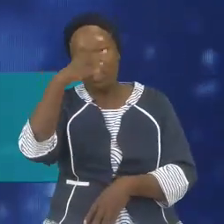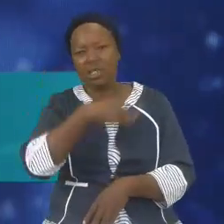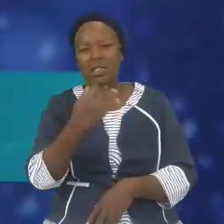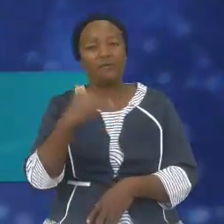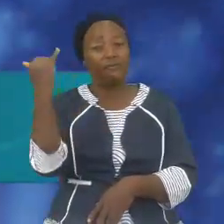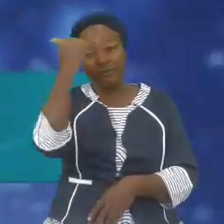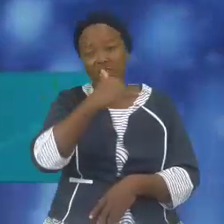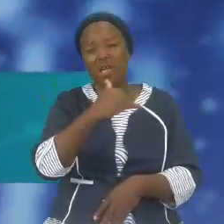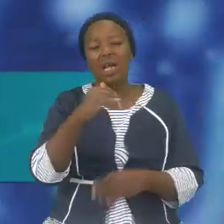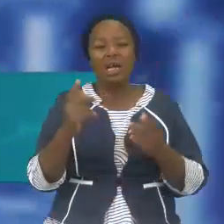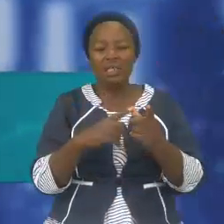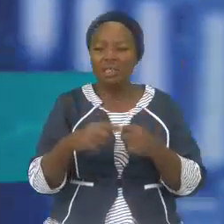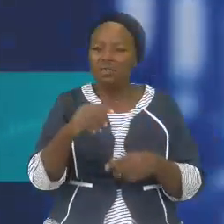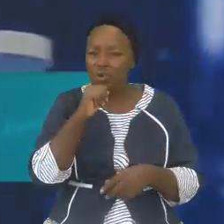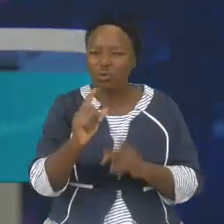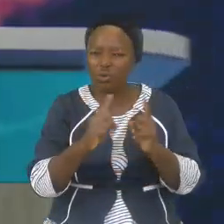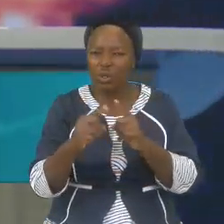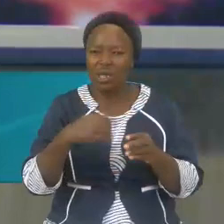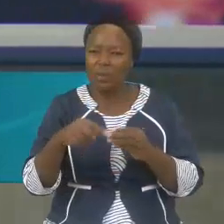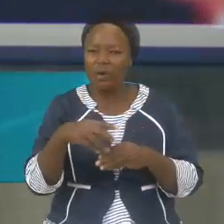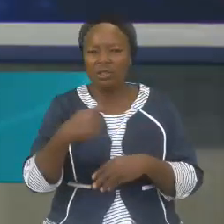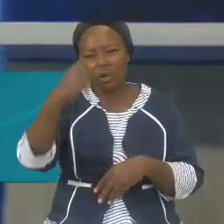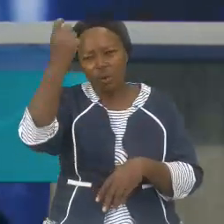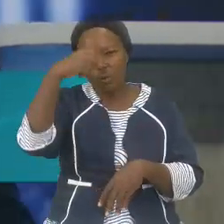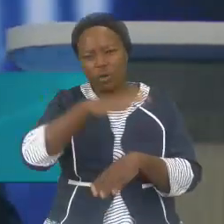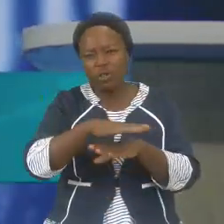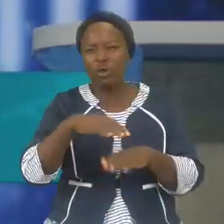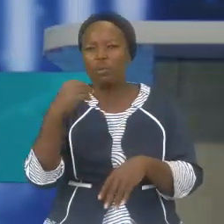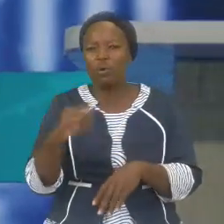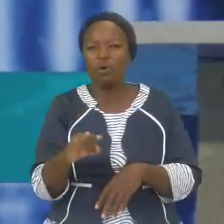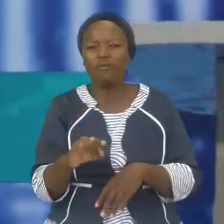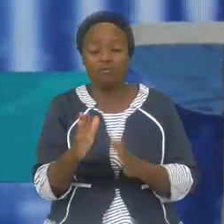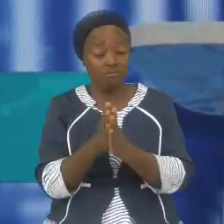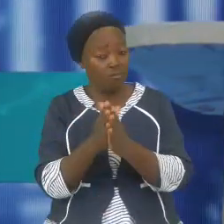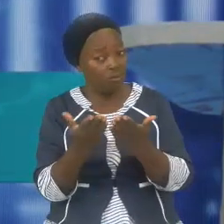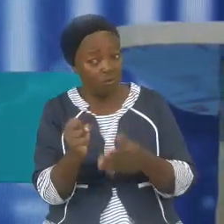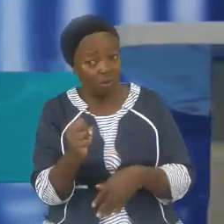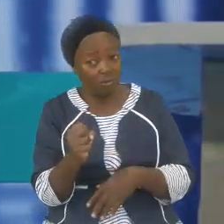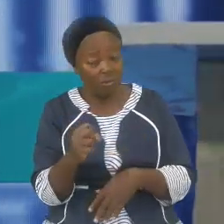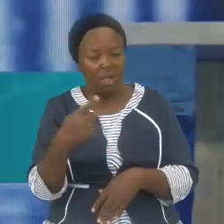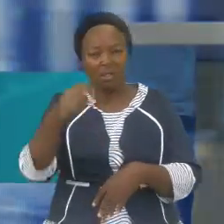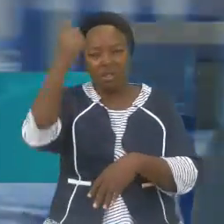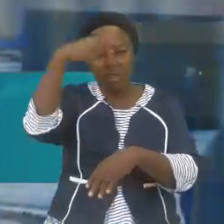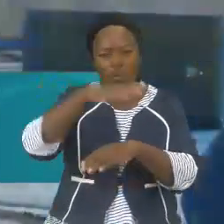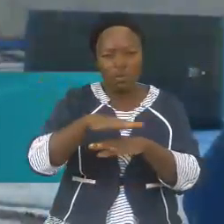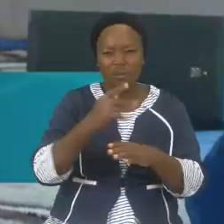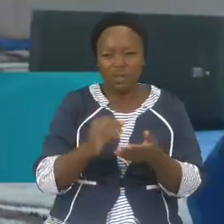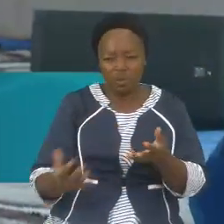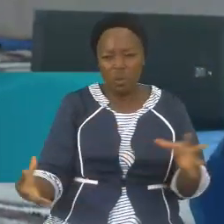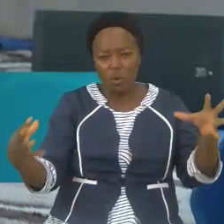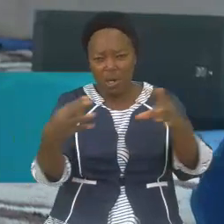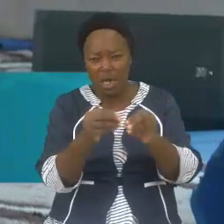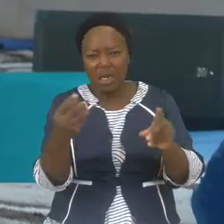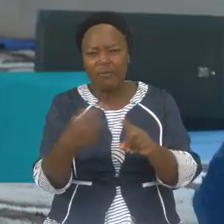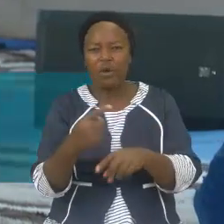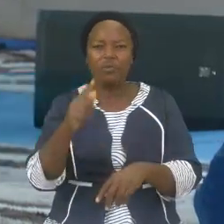And he's not talking about the wisdom of books, the wisdom you gather from the library,